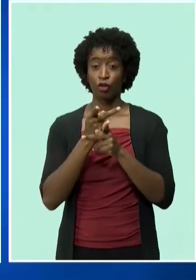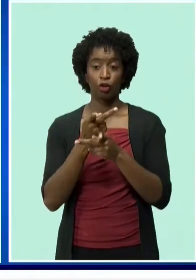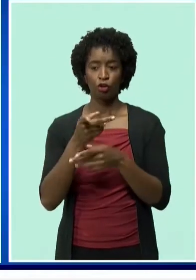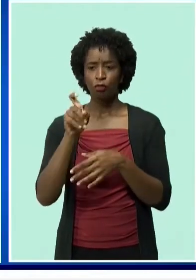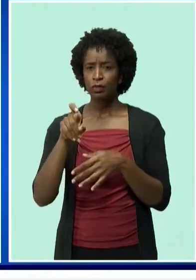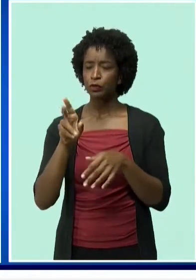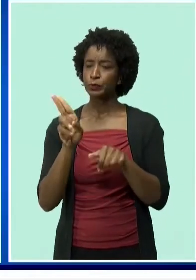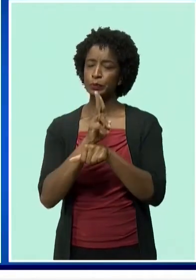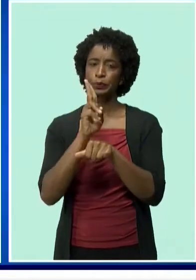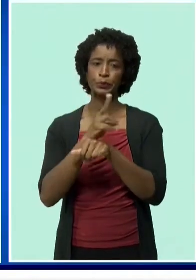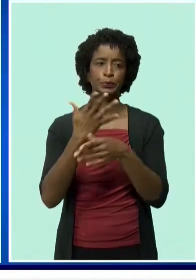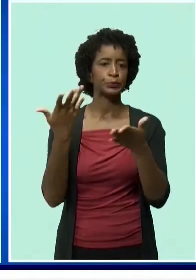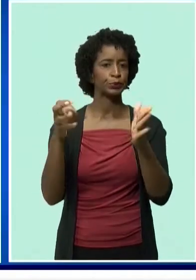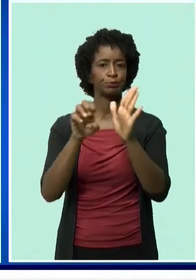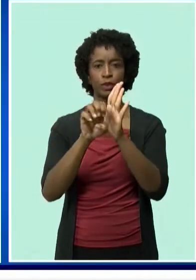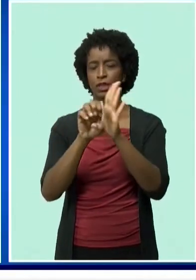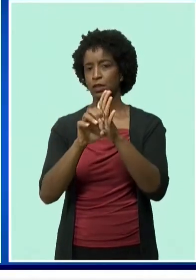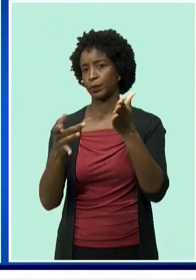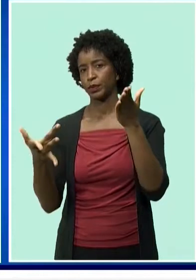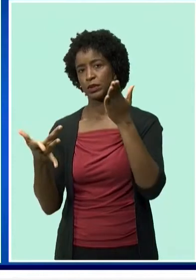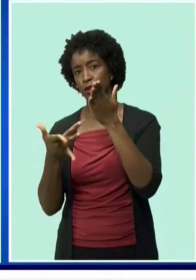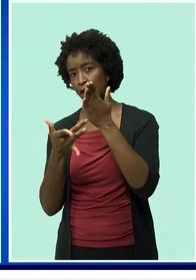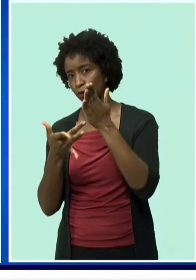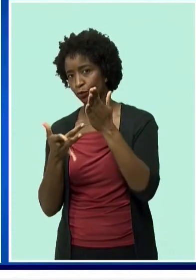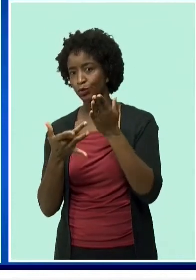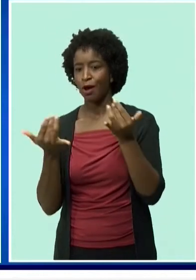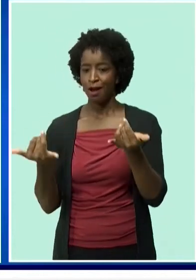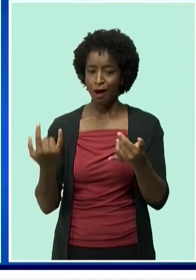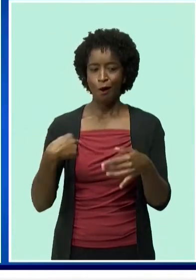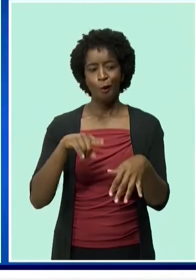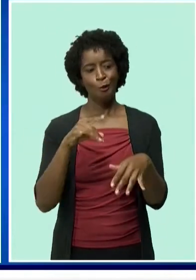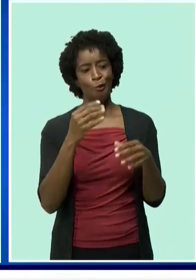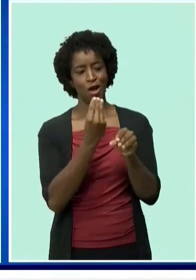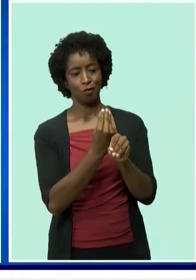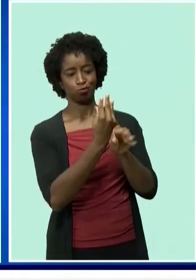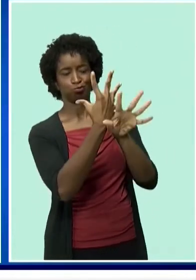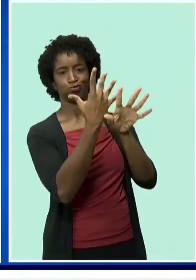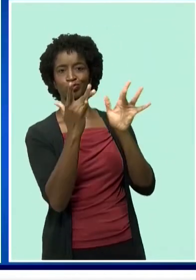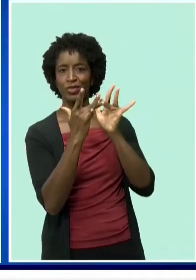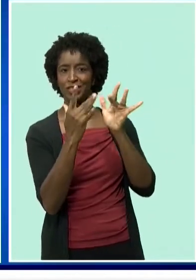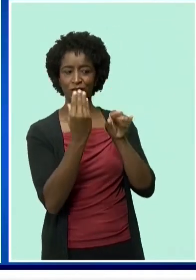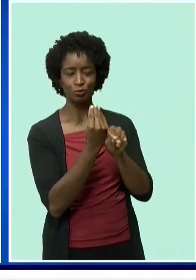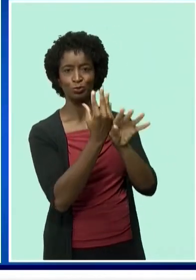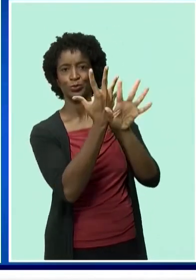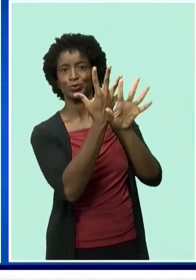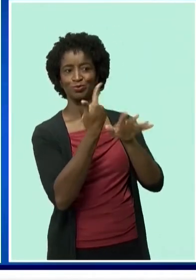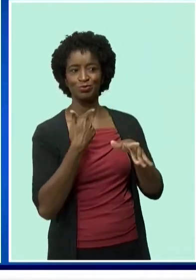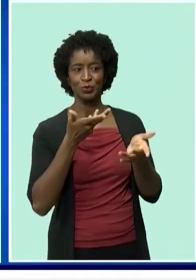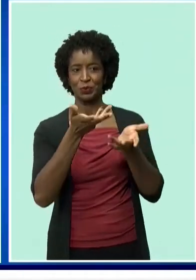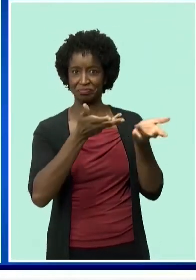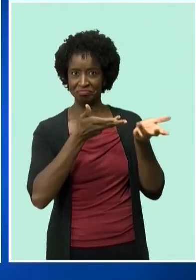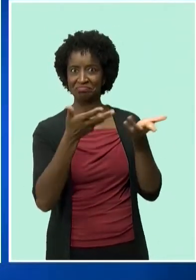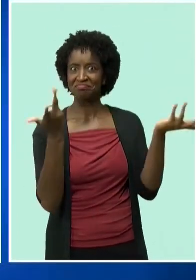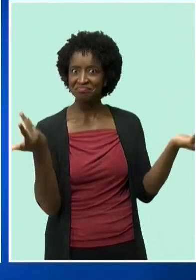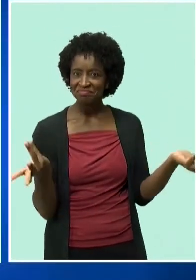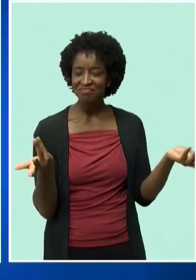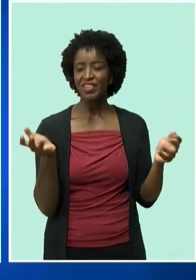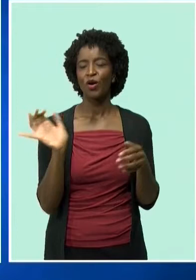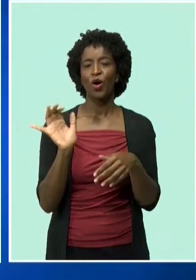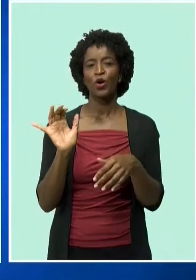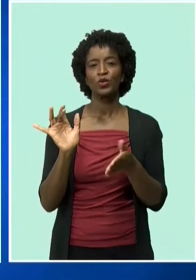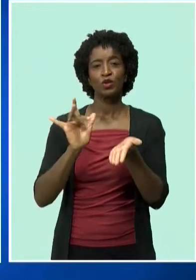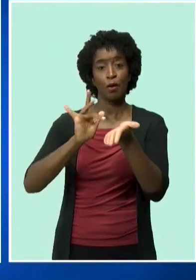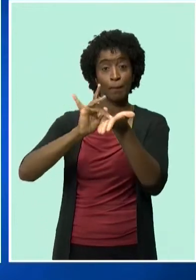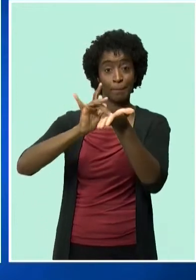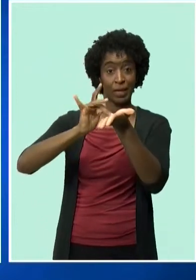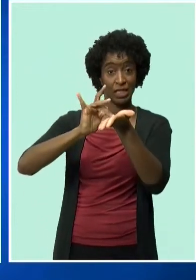technology. We're having this conversation remotely, but the use of technology and telemedicine, telehealth. Health support systems